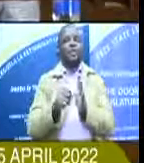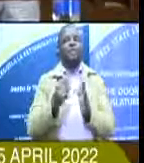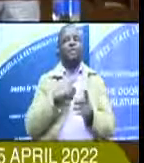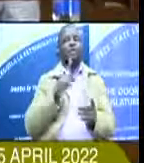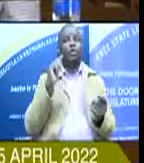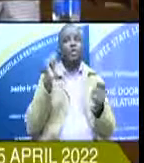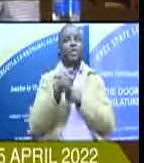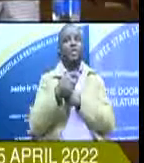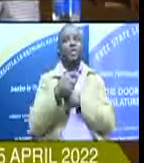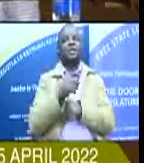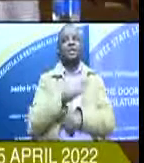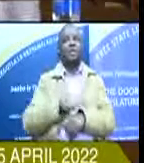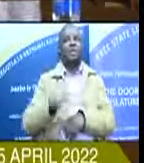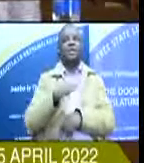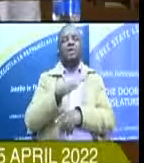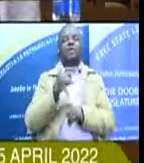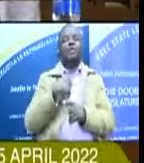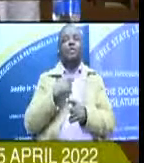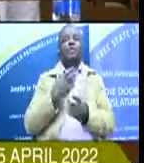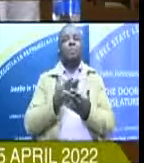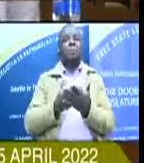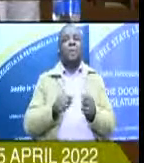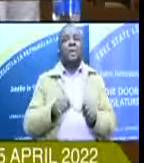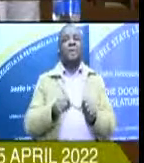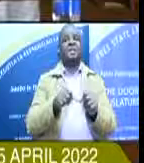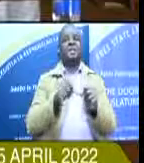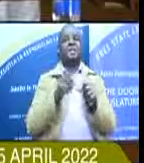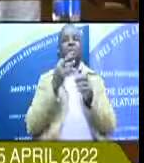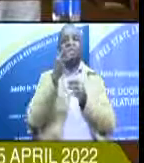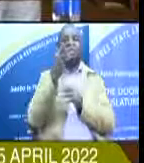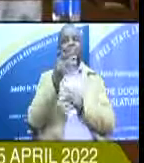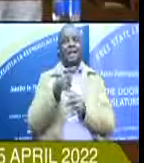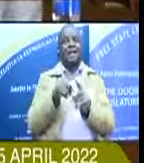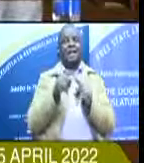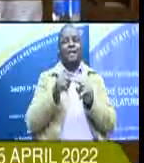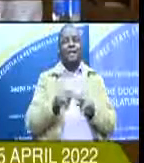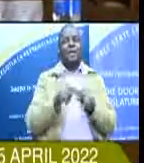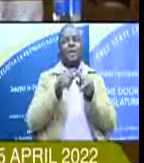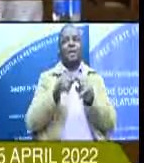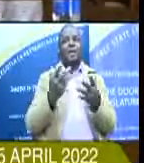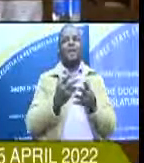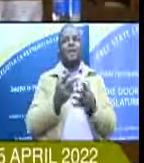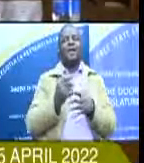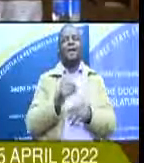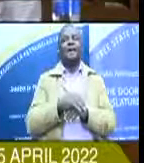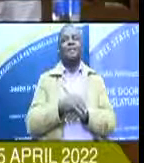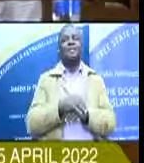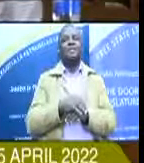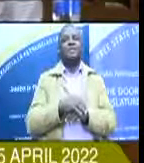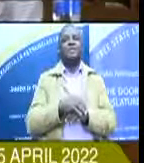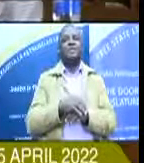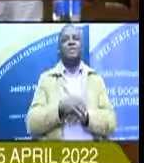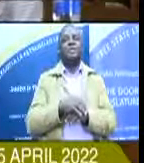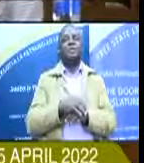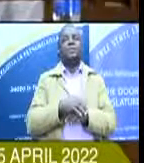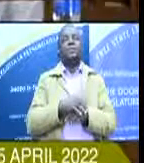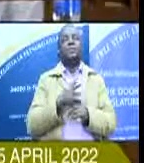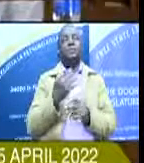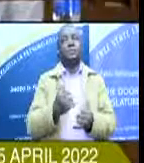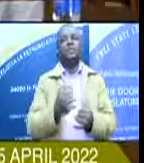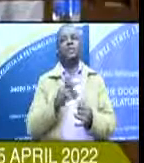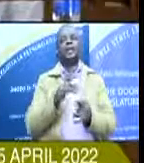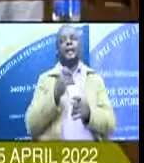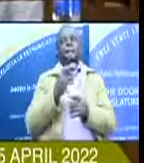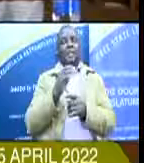a sustainable future that is characterized by the ethos and preservation,